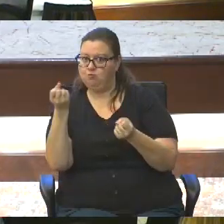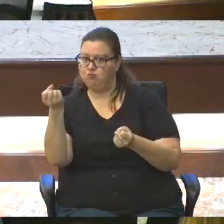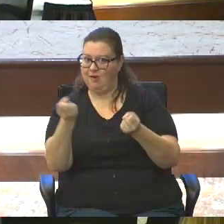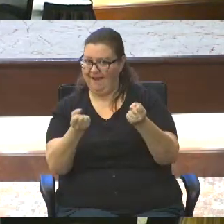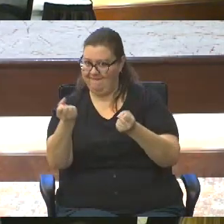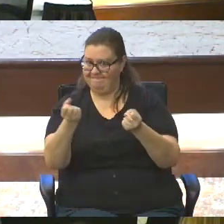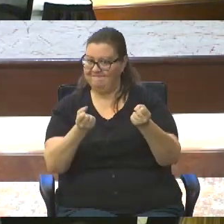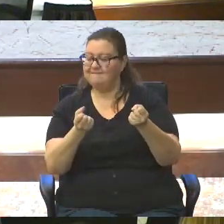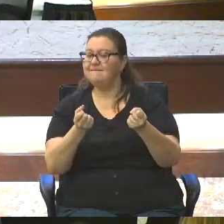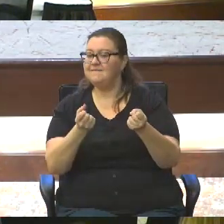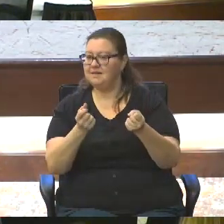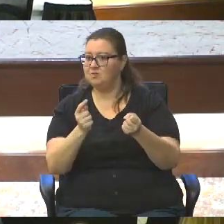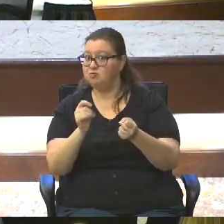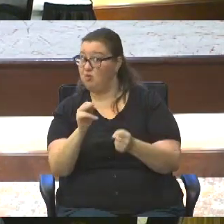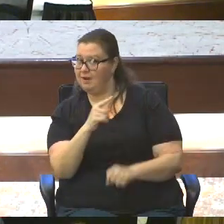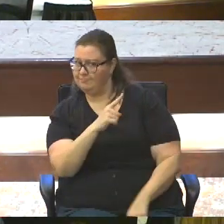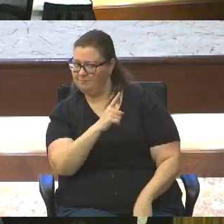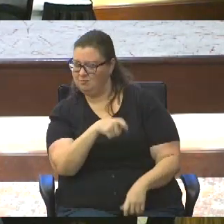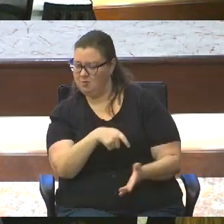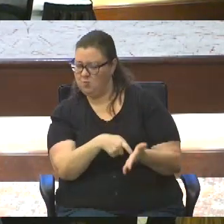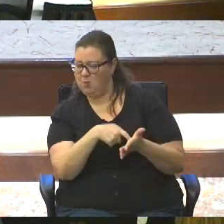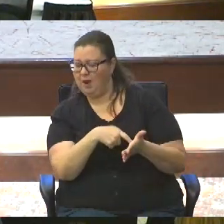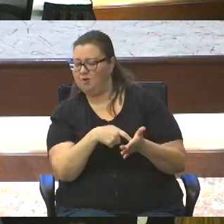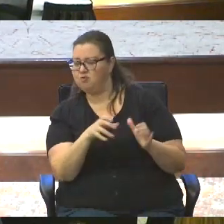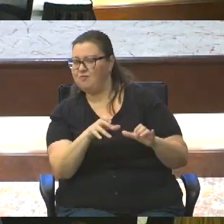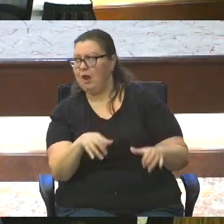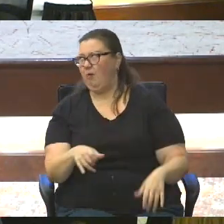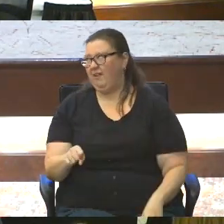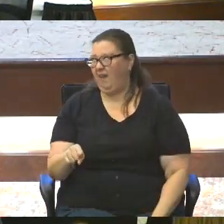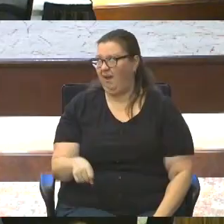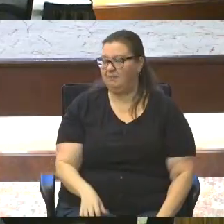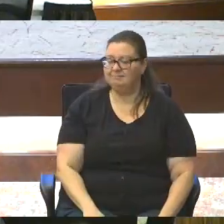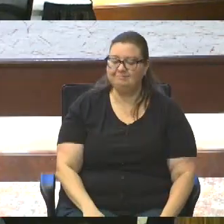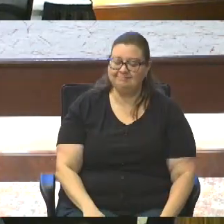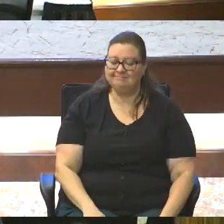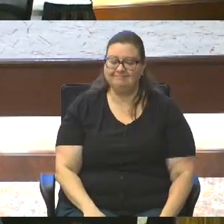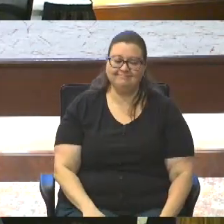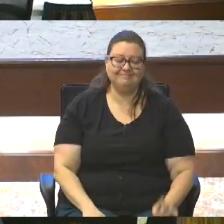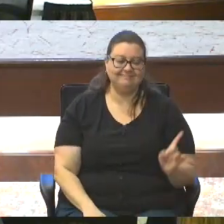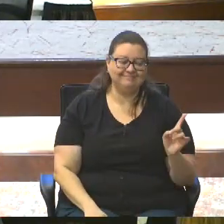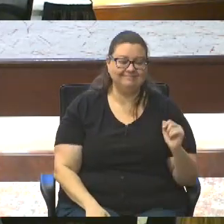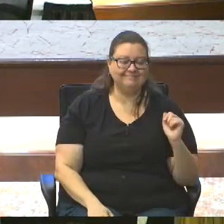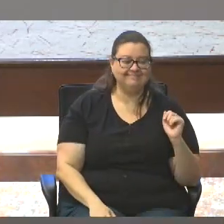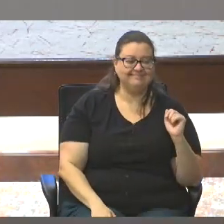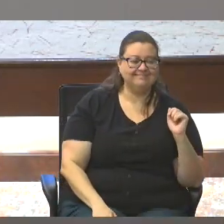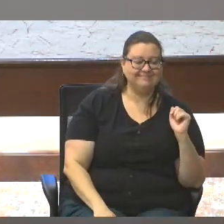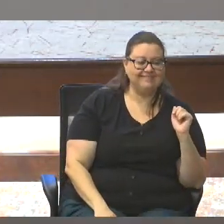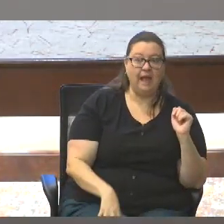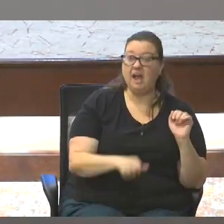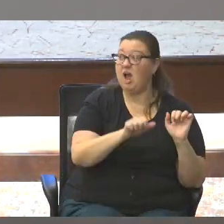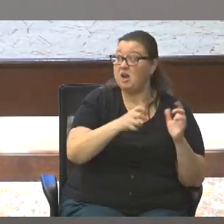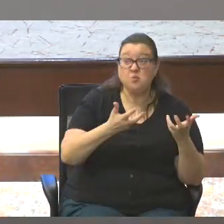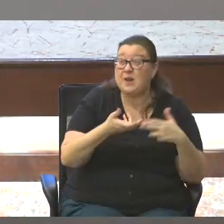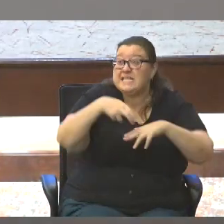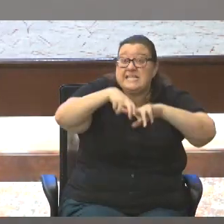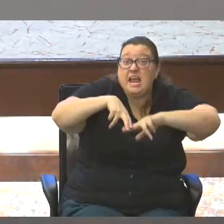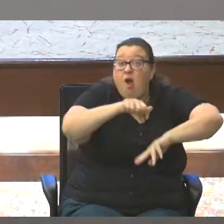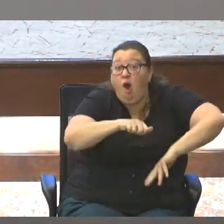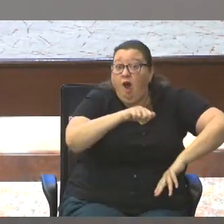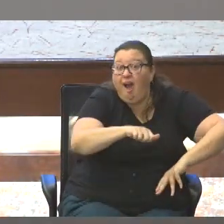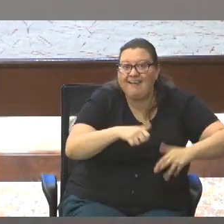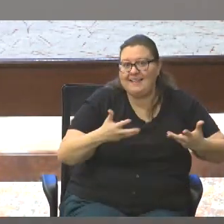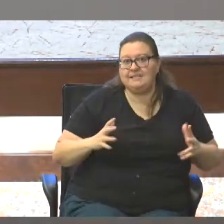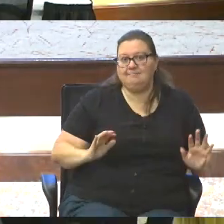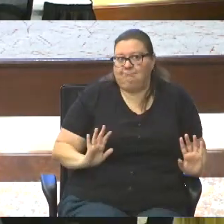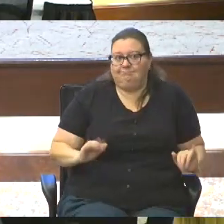Yes, very much so, very much so. Well, I think the limit will be like you could honk the horn kind of thing.